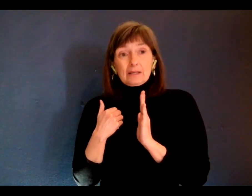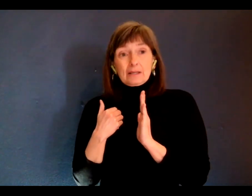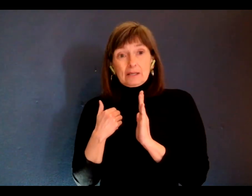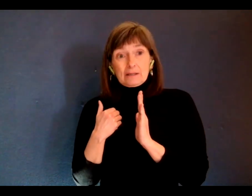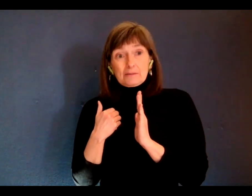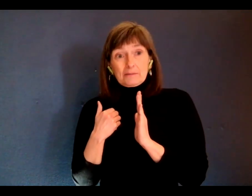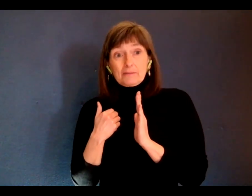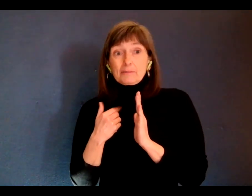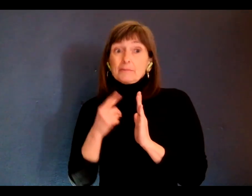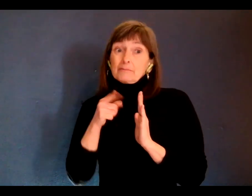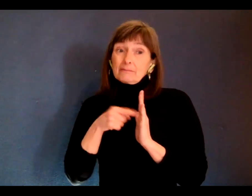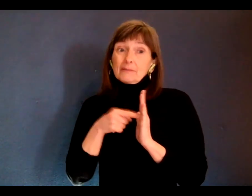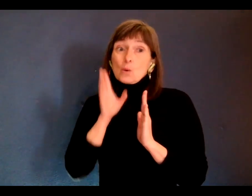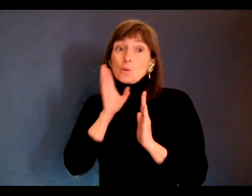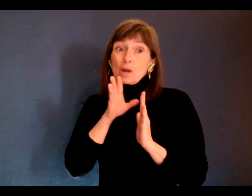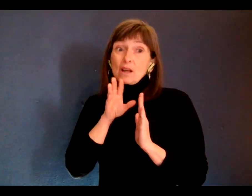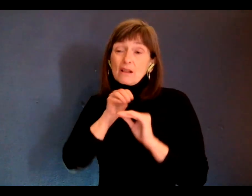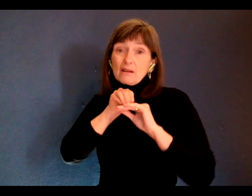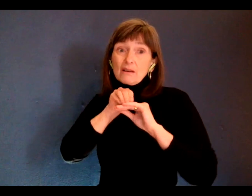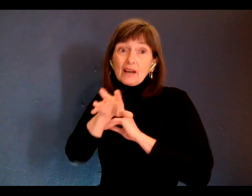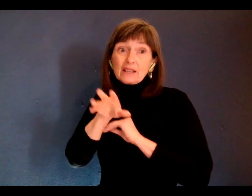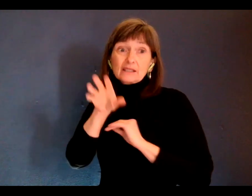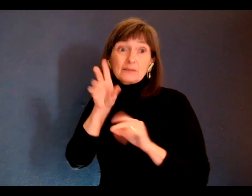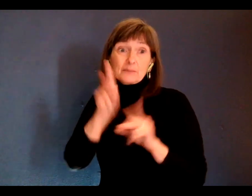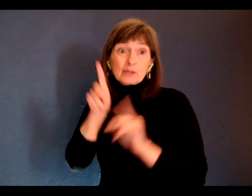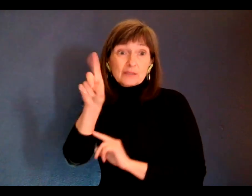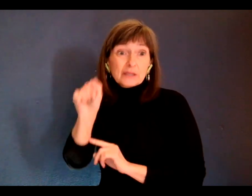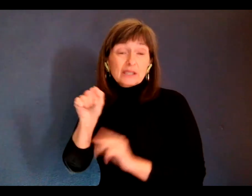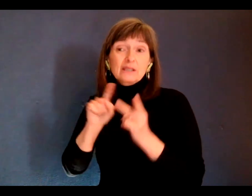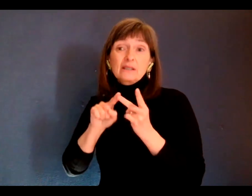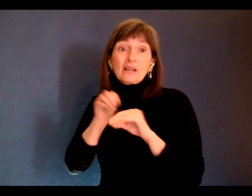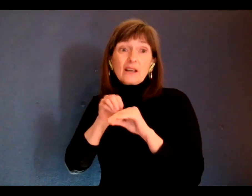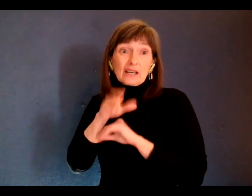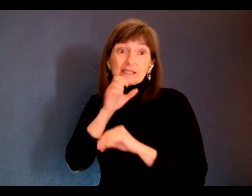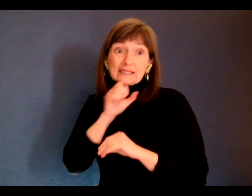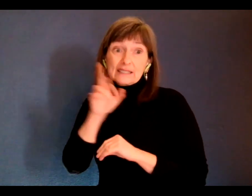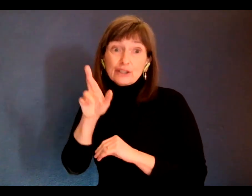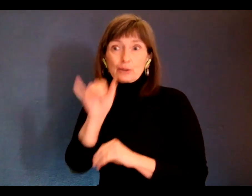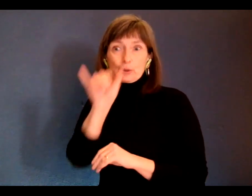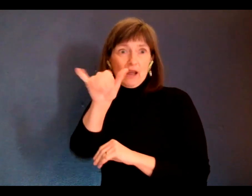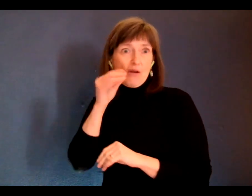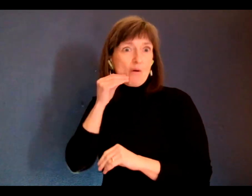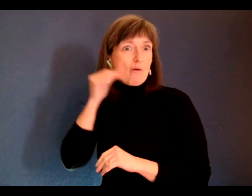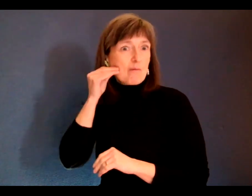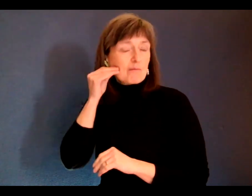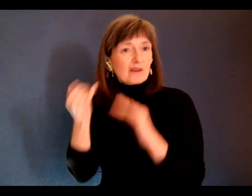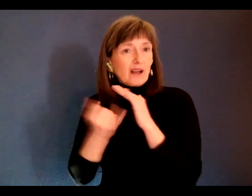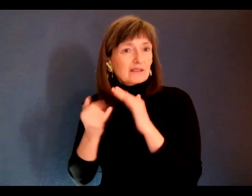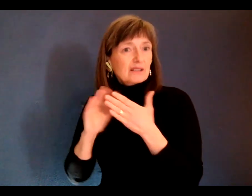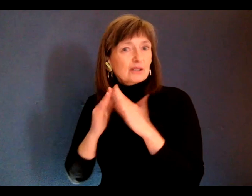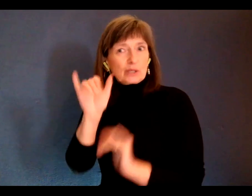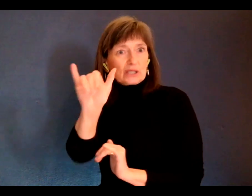with disabilities and seniors to live in their own community. So all I would see you guys